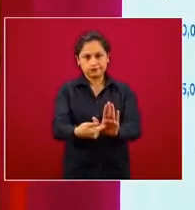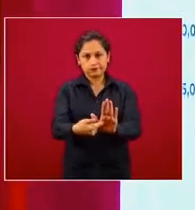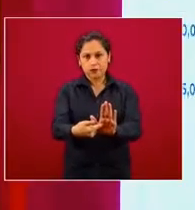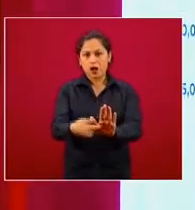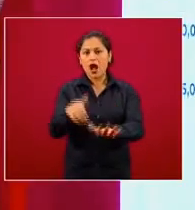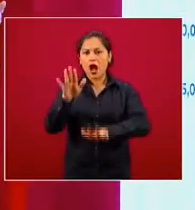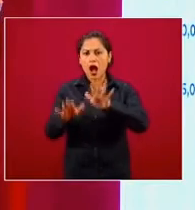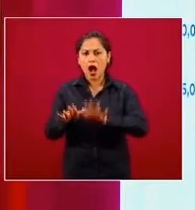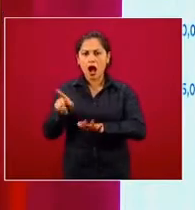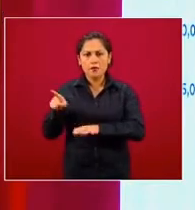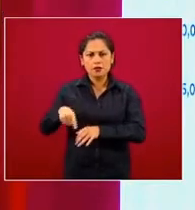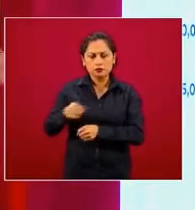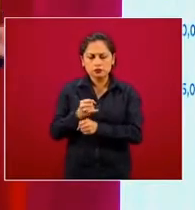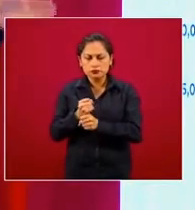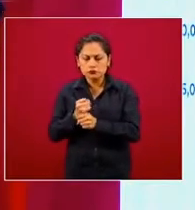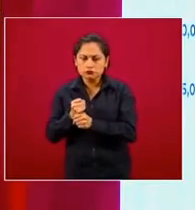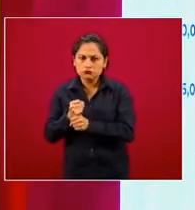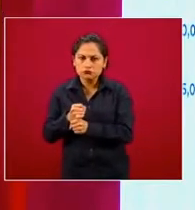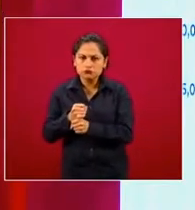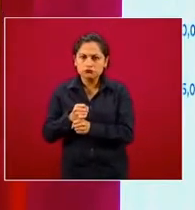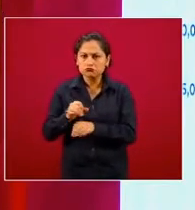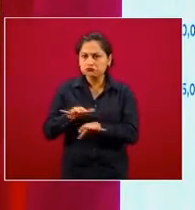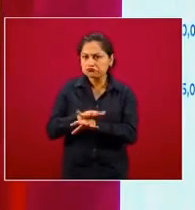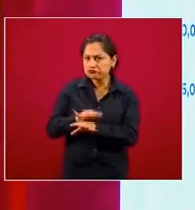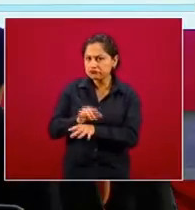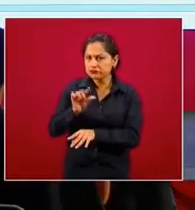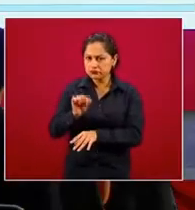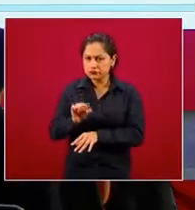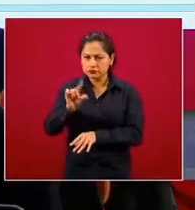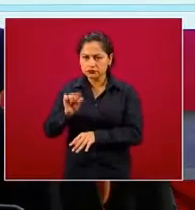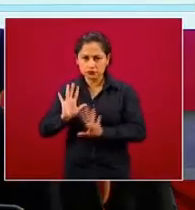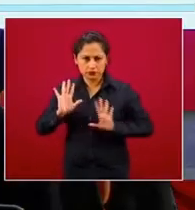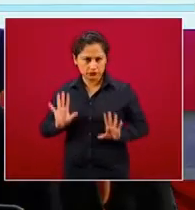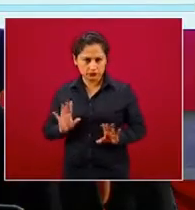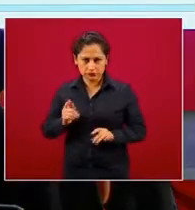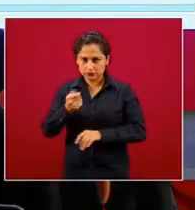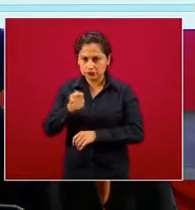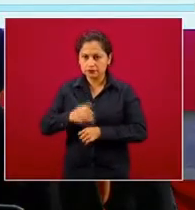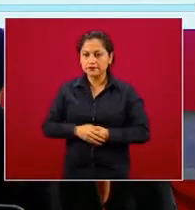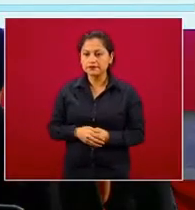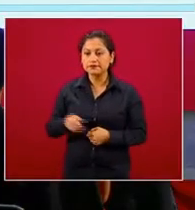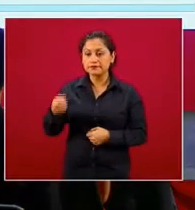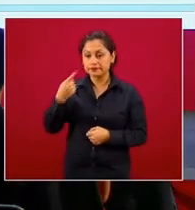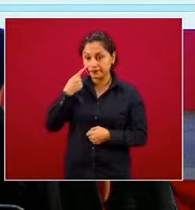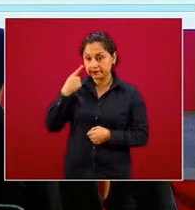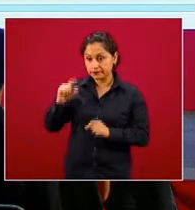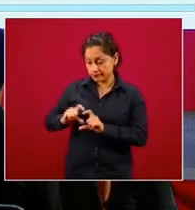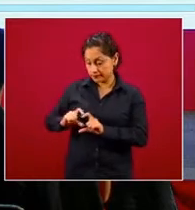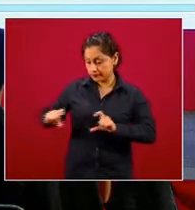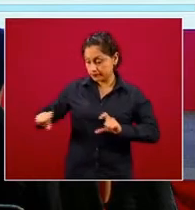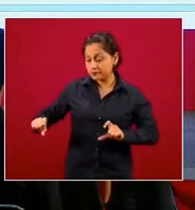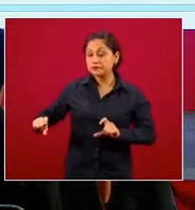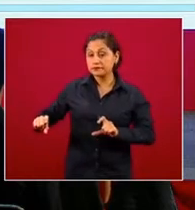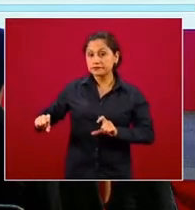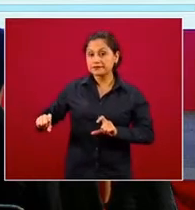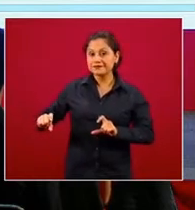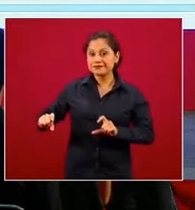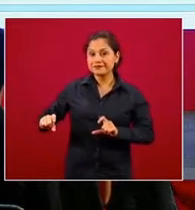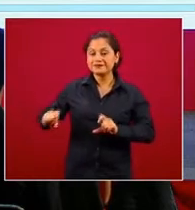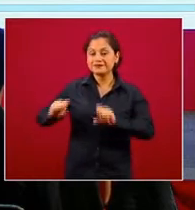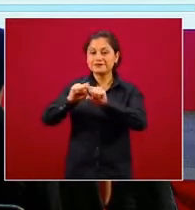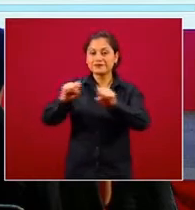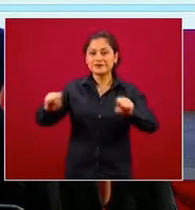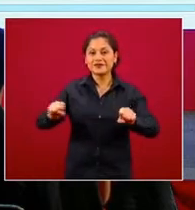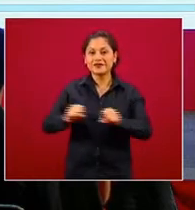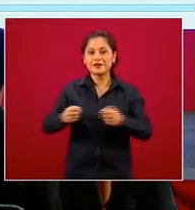down. The source is the general health information and our general health network, which is a system